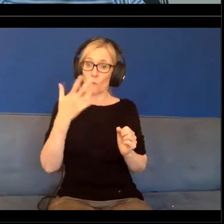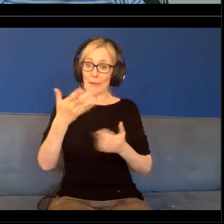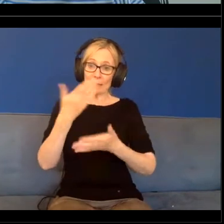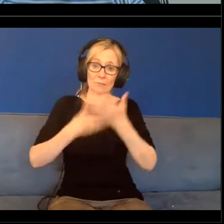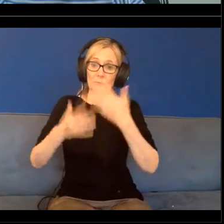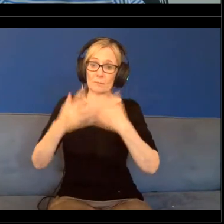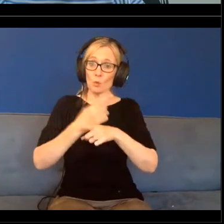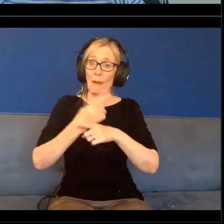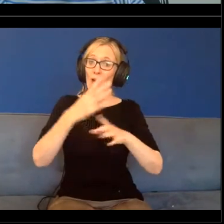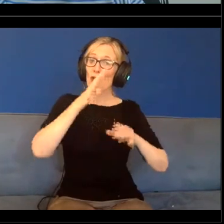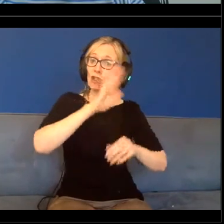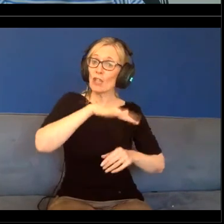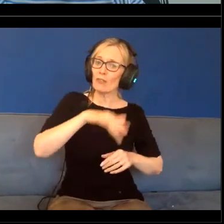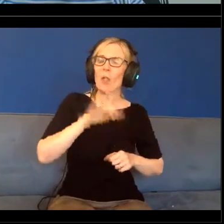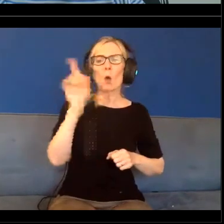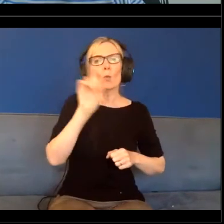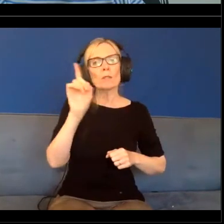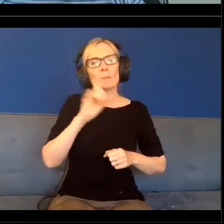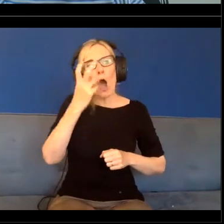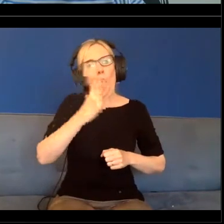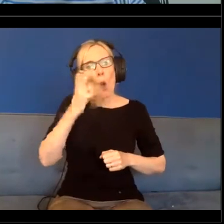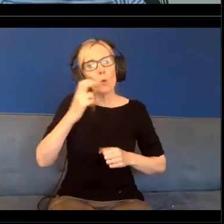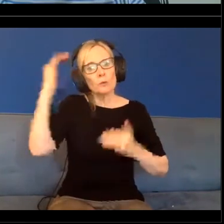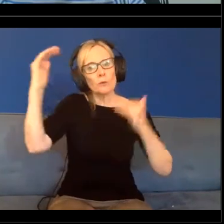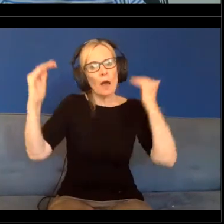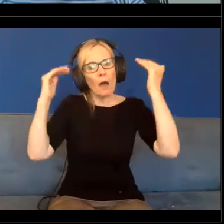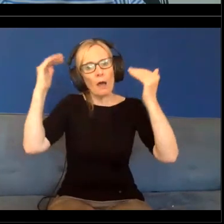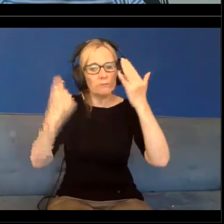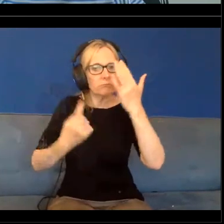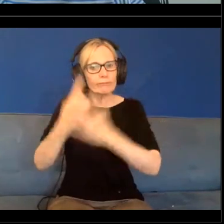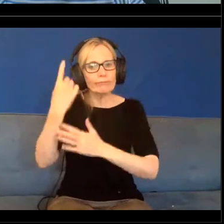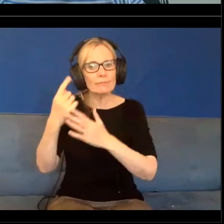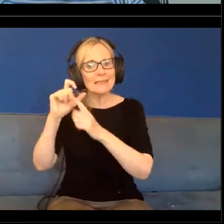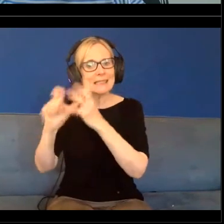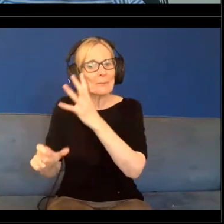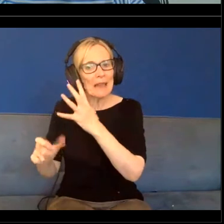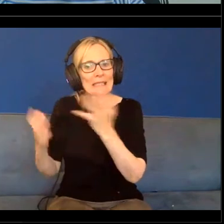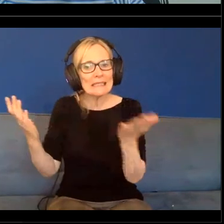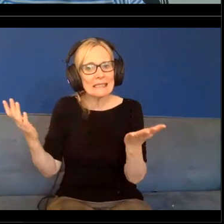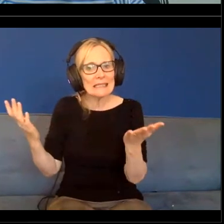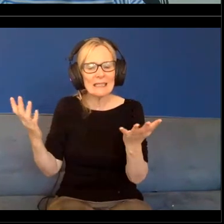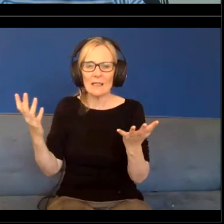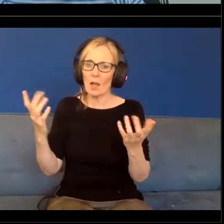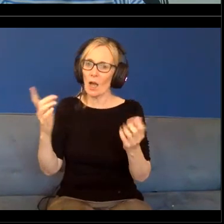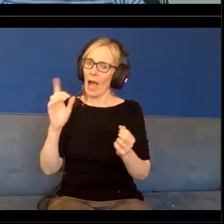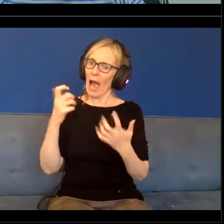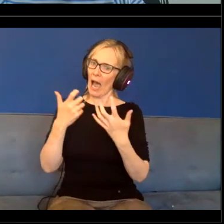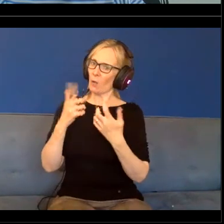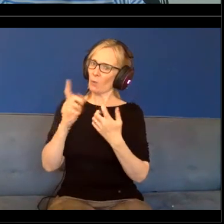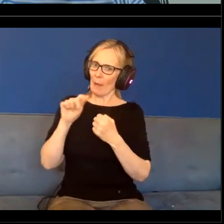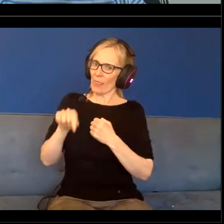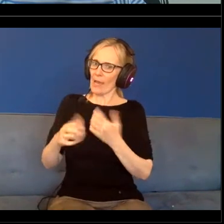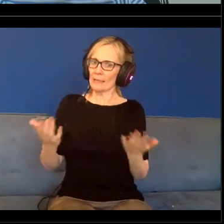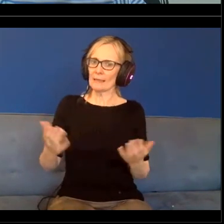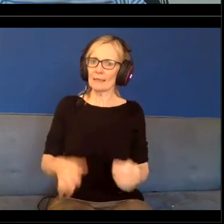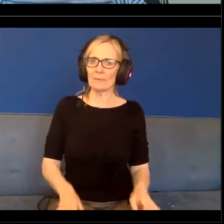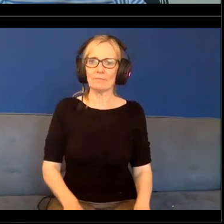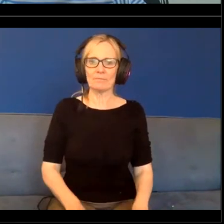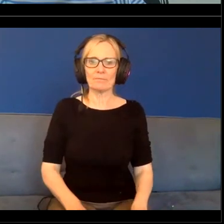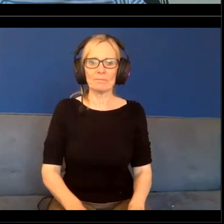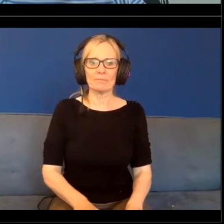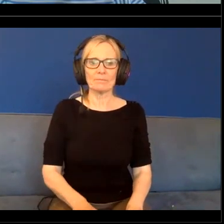to music making for those who perhaps come to disability later in their lives?